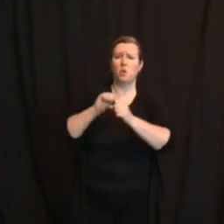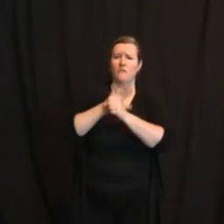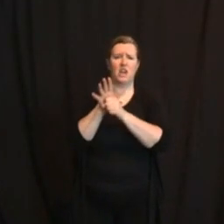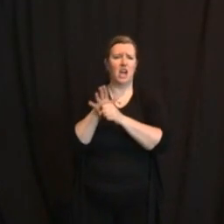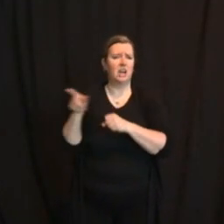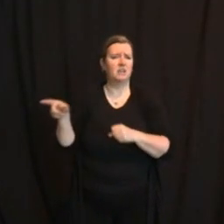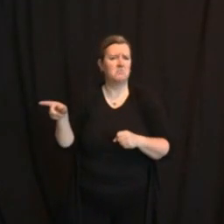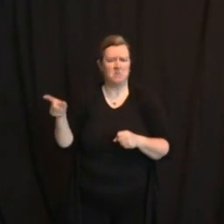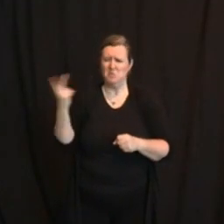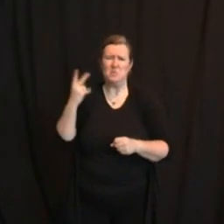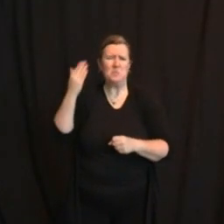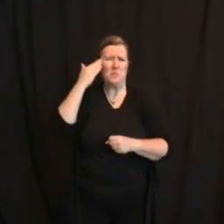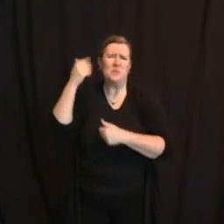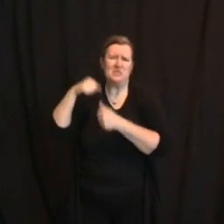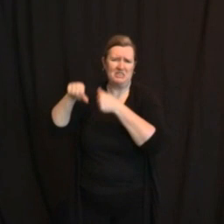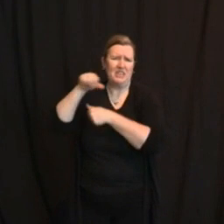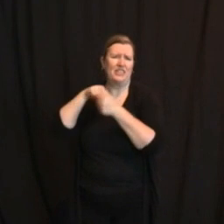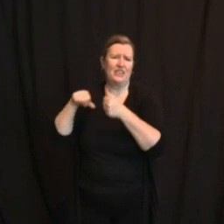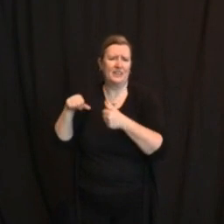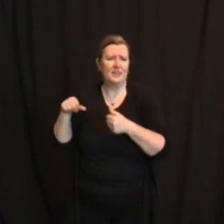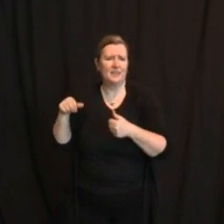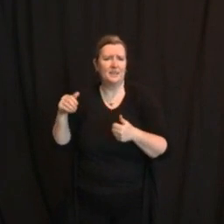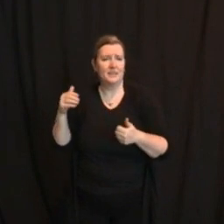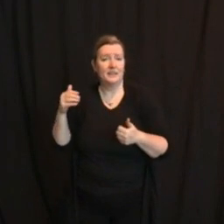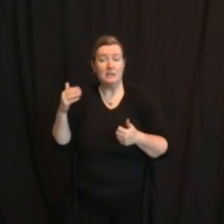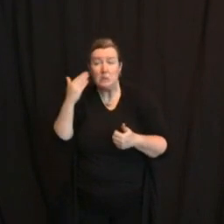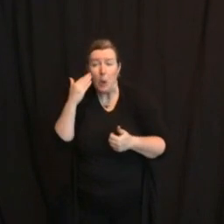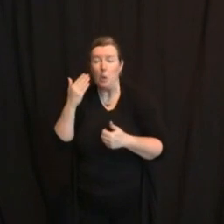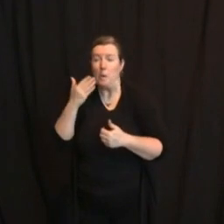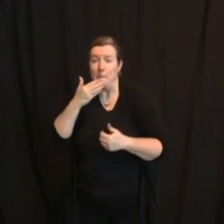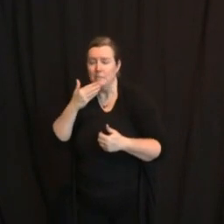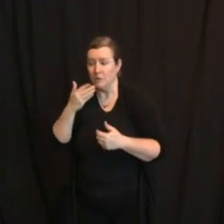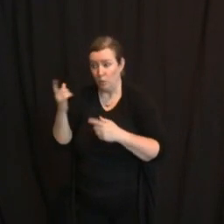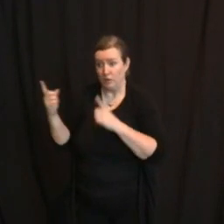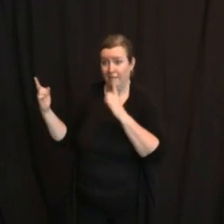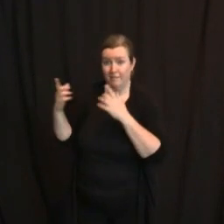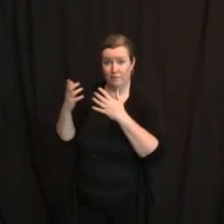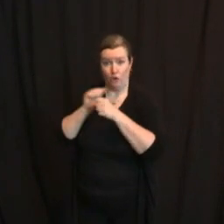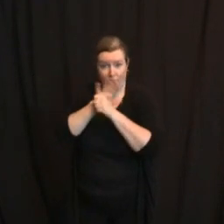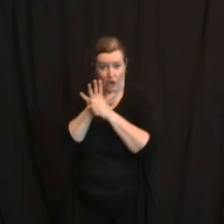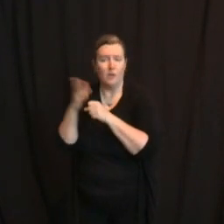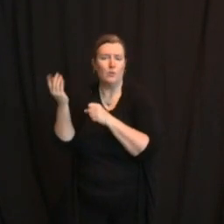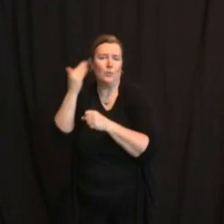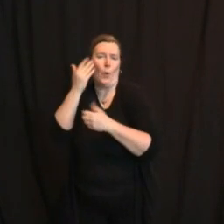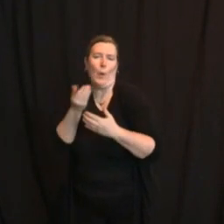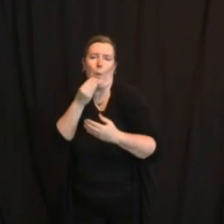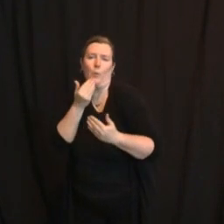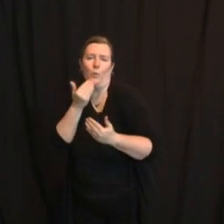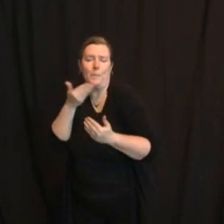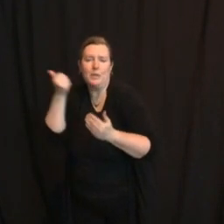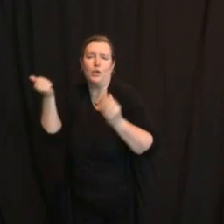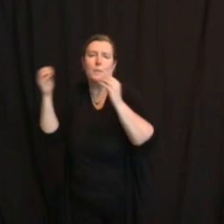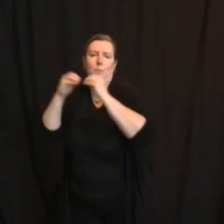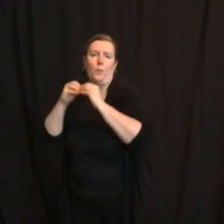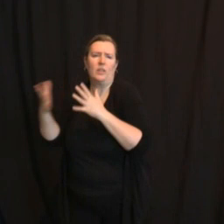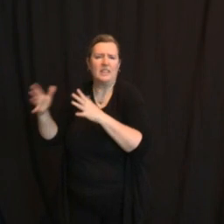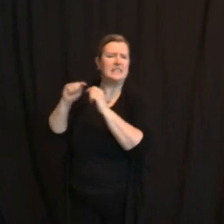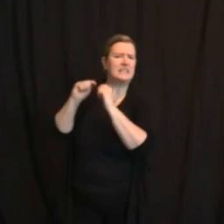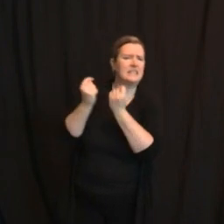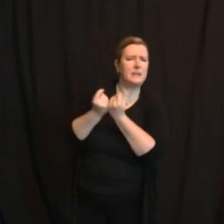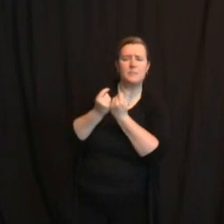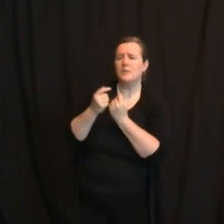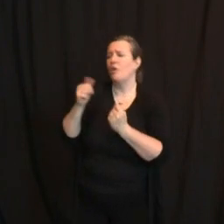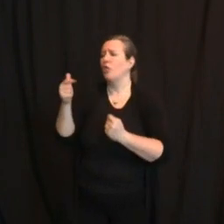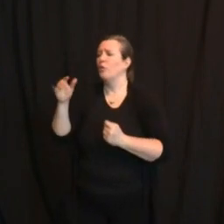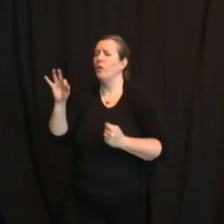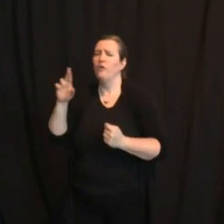this crisis, but we've really got to know each other during this. And so to you and your team and your fellow freeholders and the mayors in